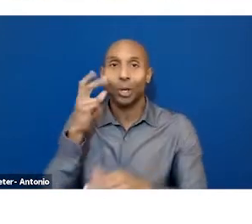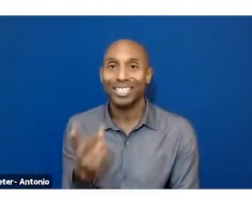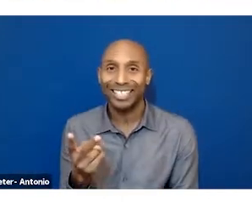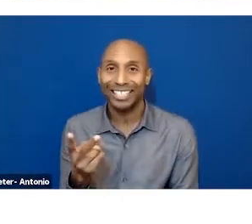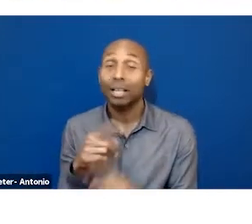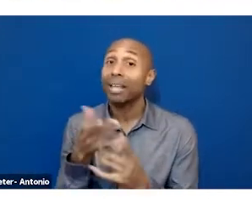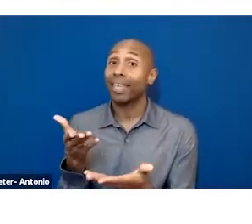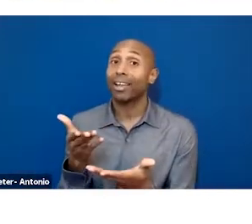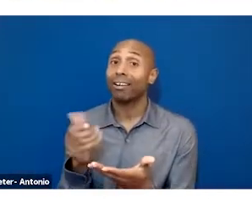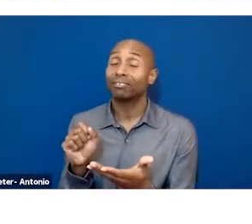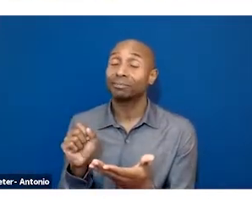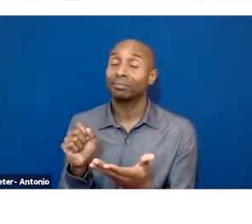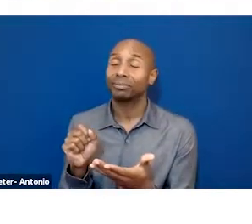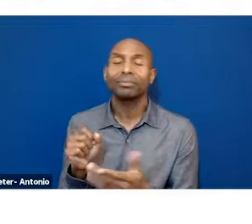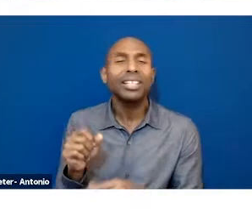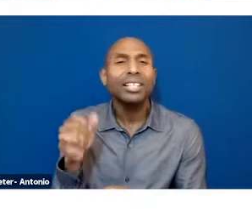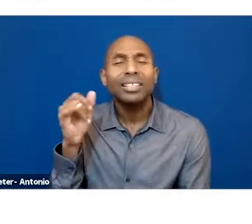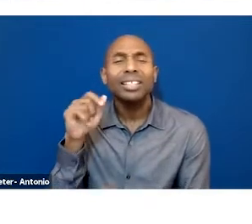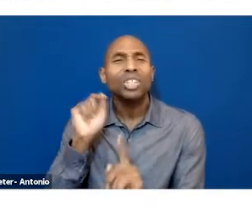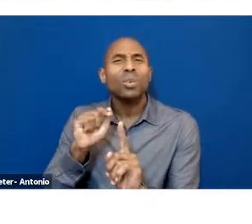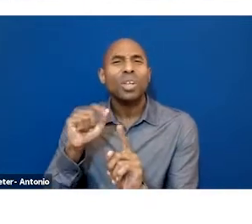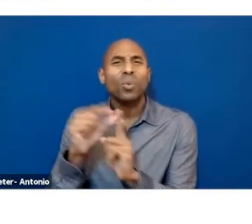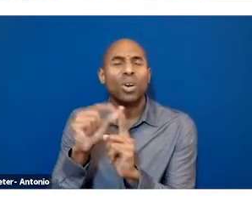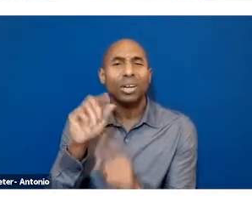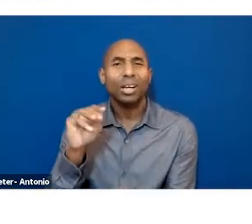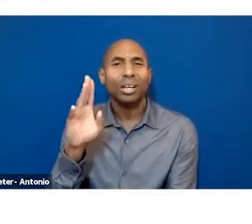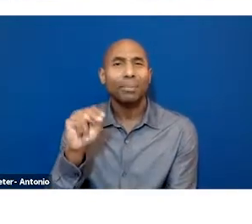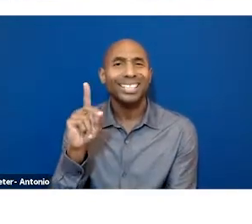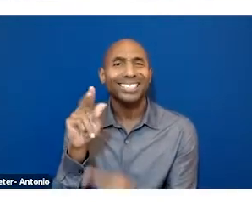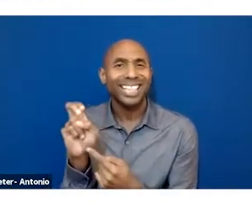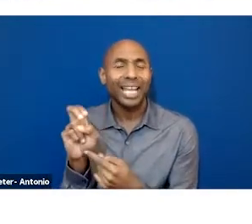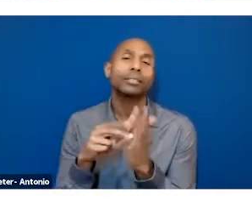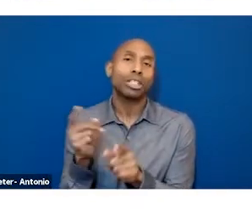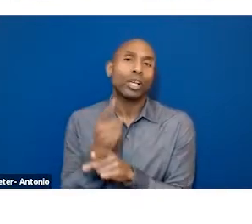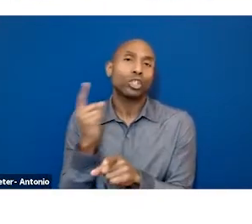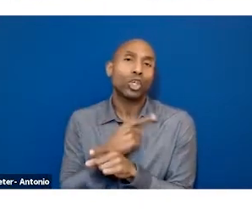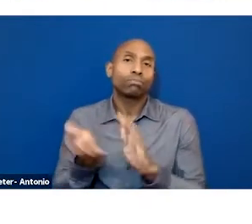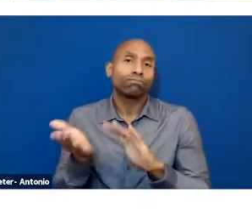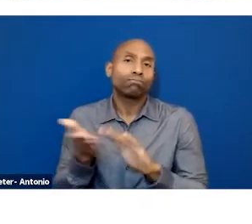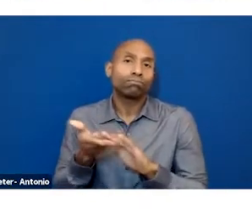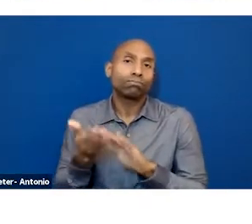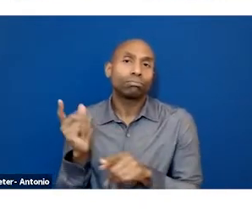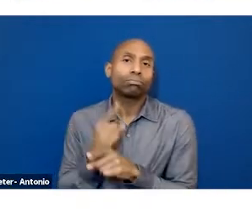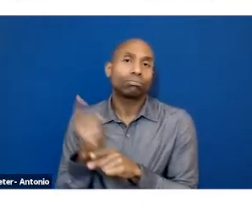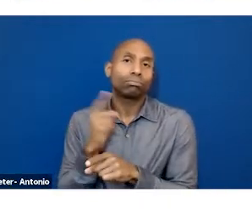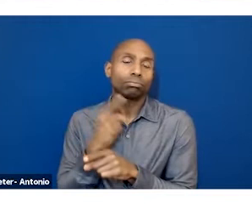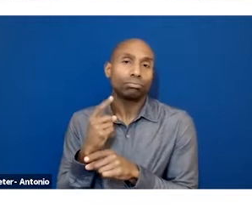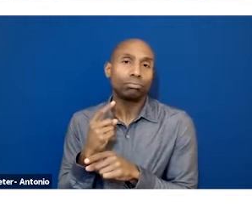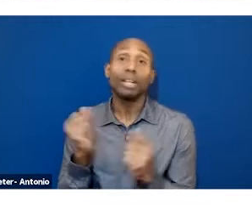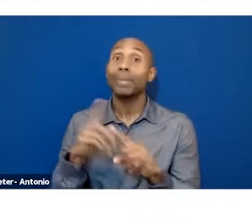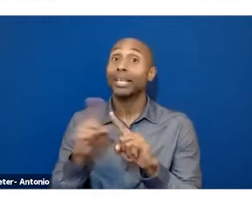There are many ways in which racism is entrenched in the ordinary operations of global fashion. But today my focus is